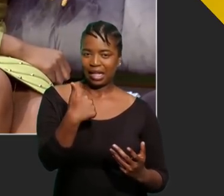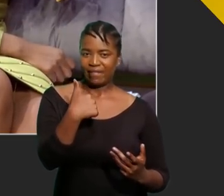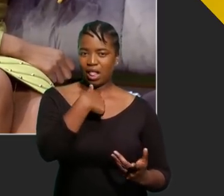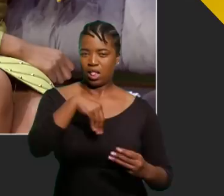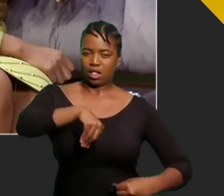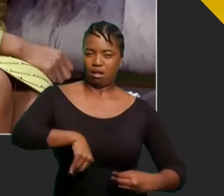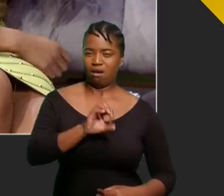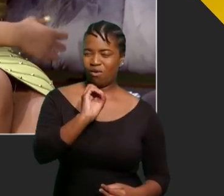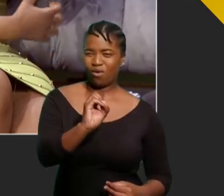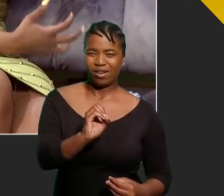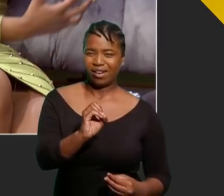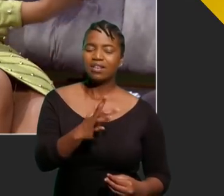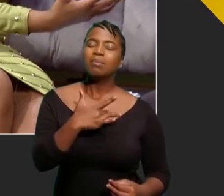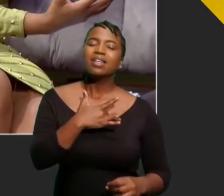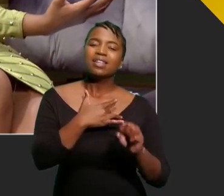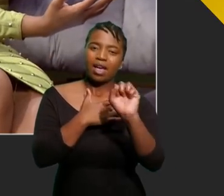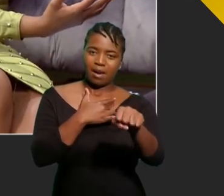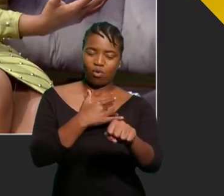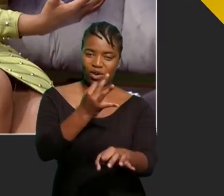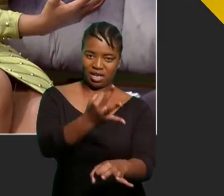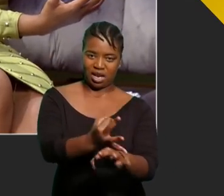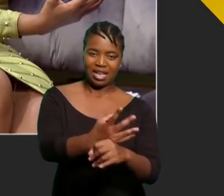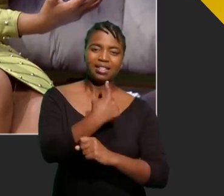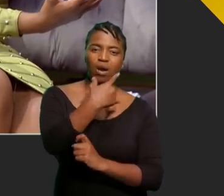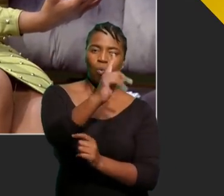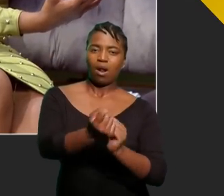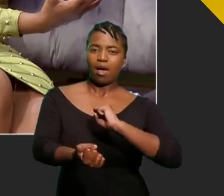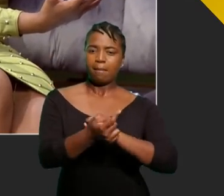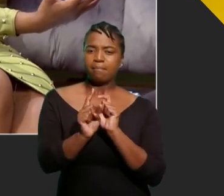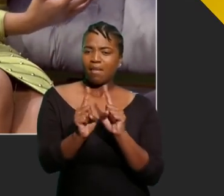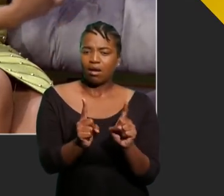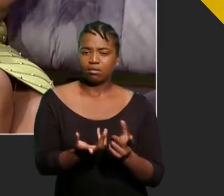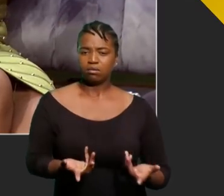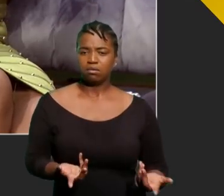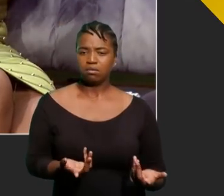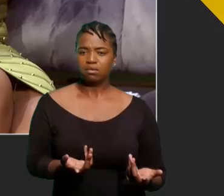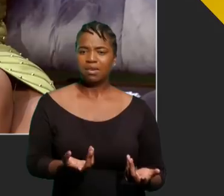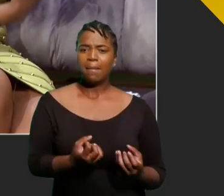me, yes, that the Themba said is going to happen. But there's